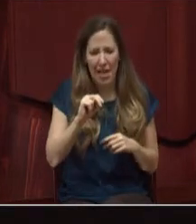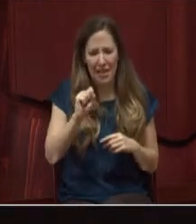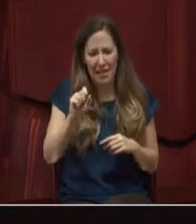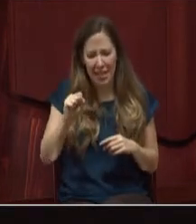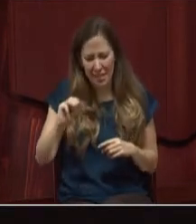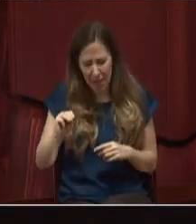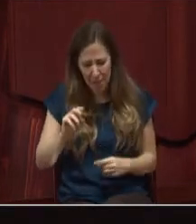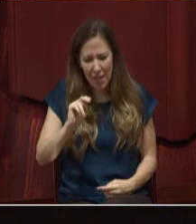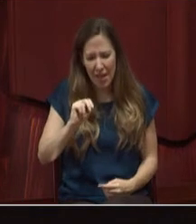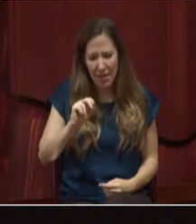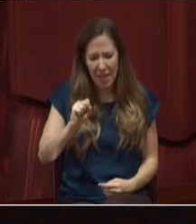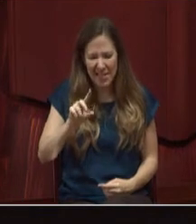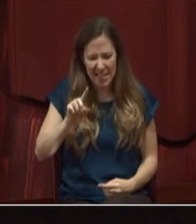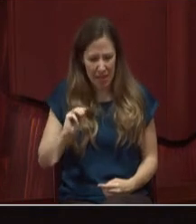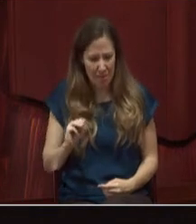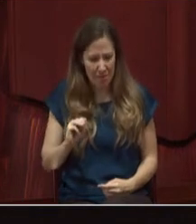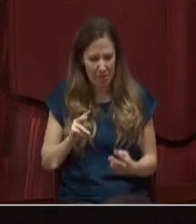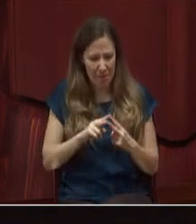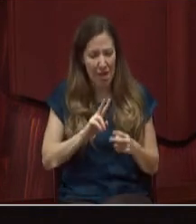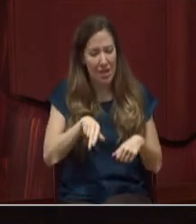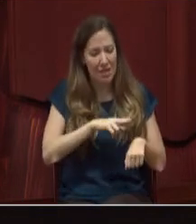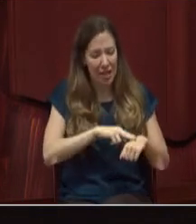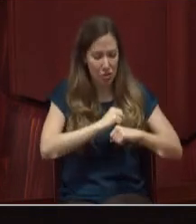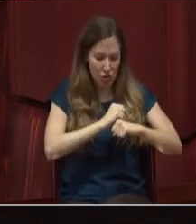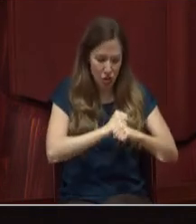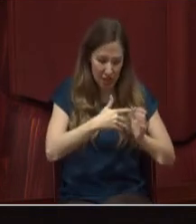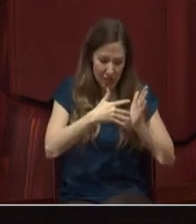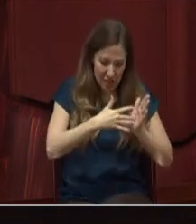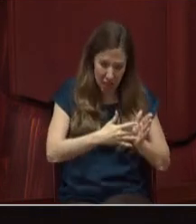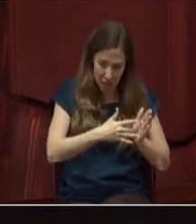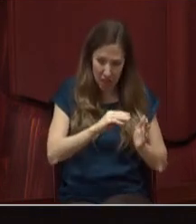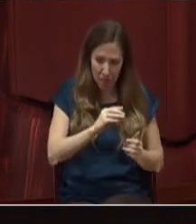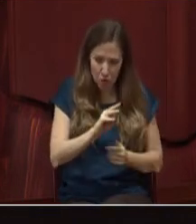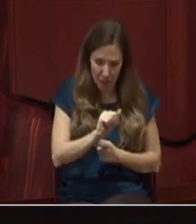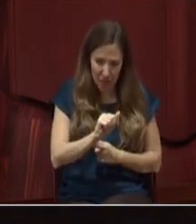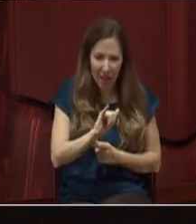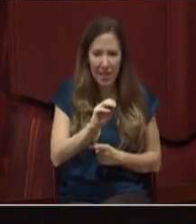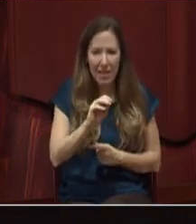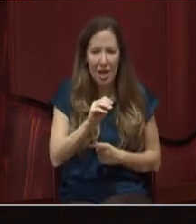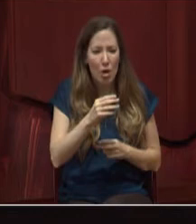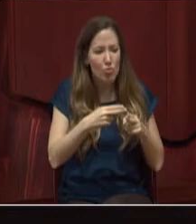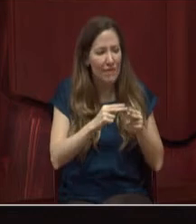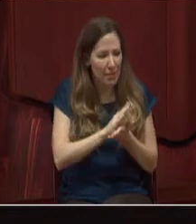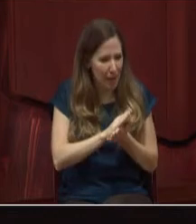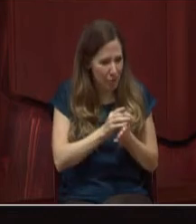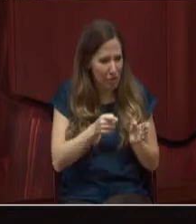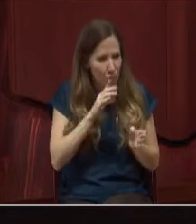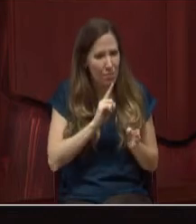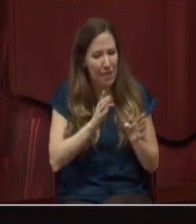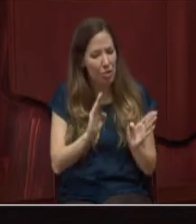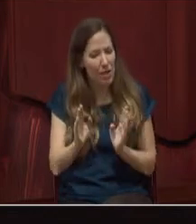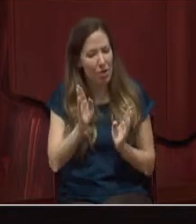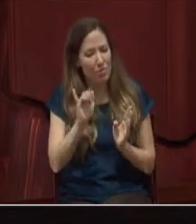NSSMs, NSDMs, and they're National Security Study Memoranda, which are like briefing papers, which would be prepared